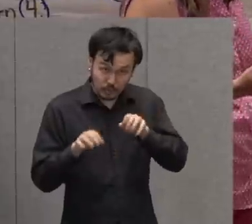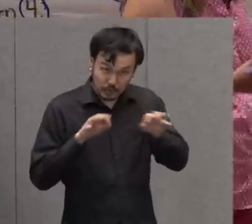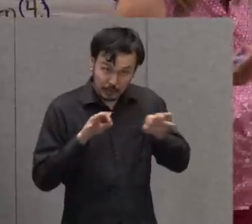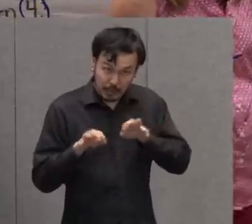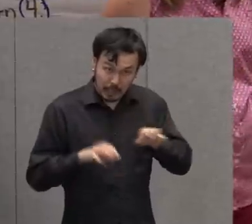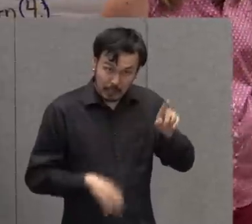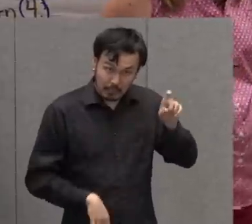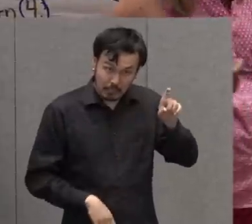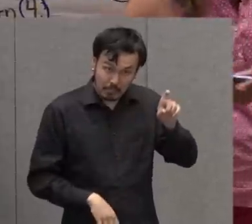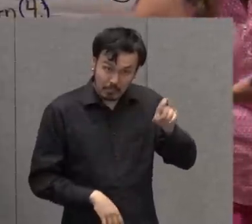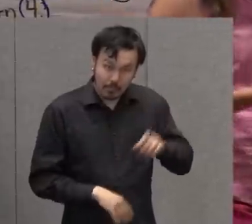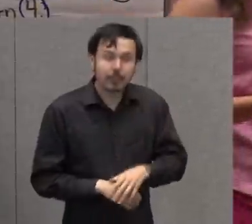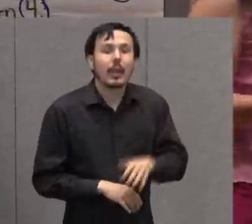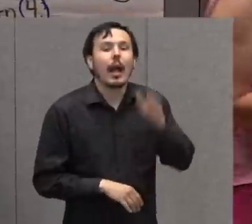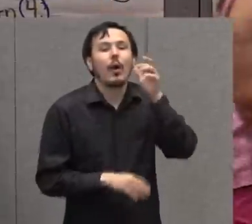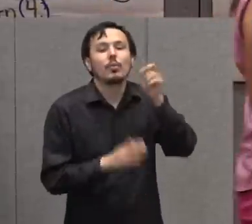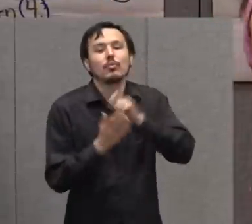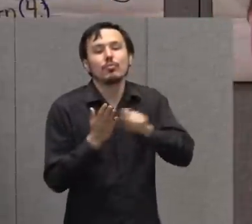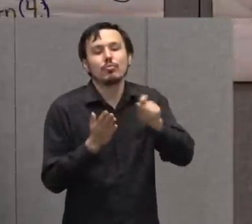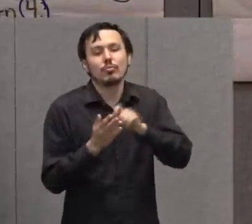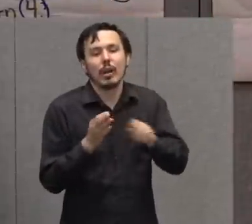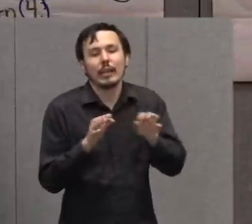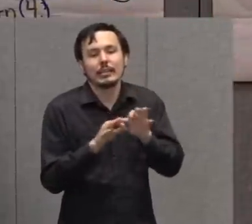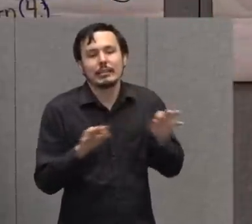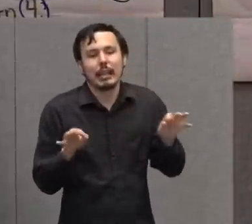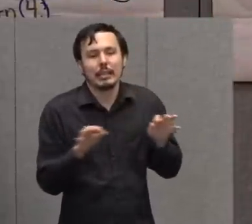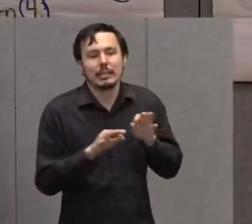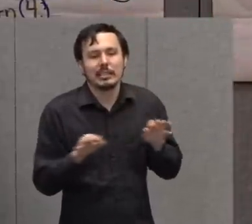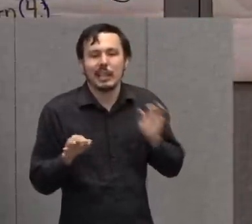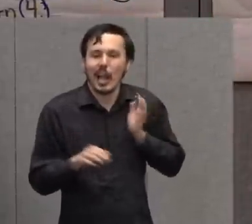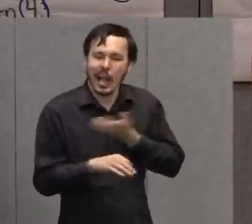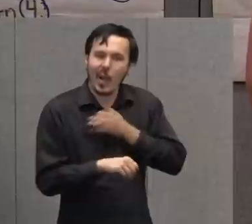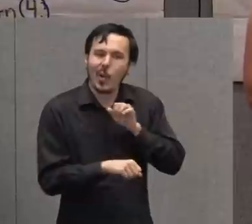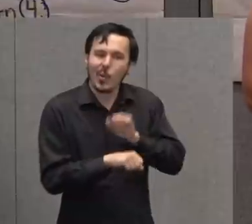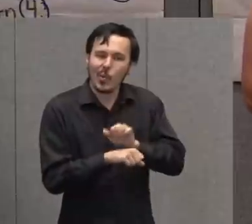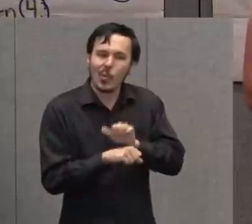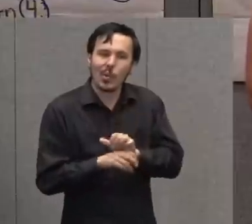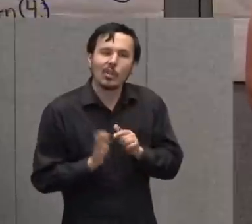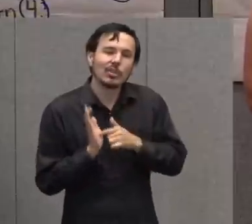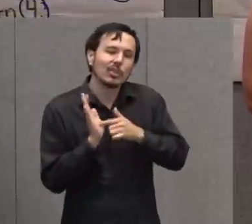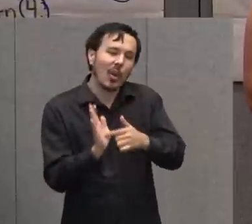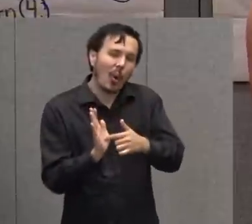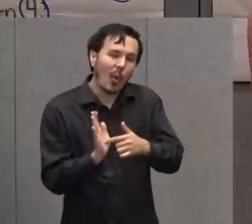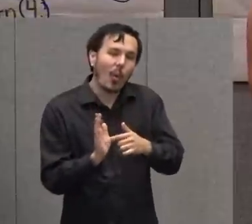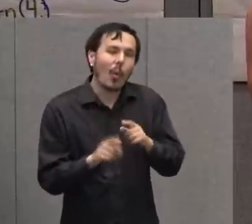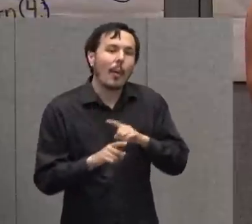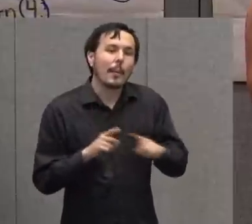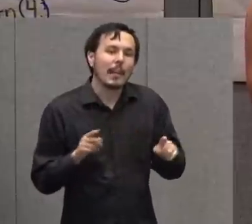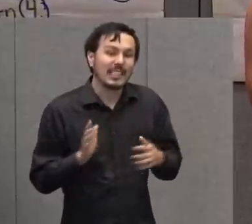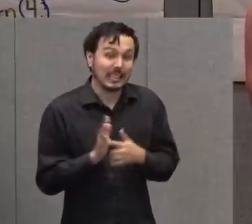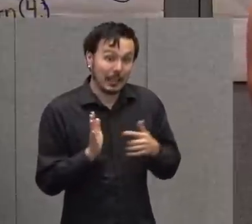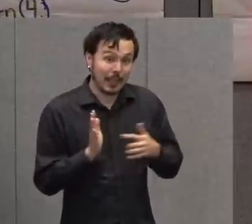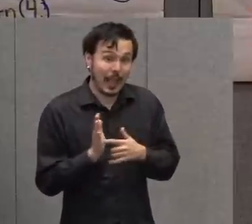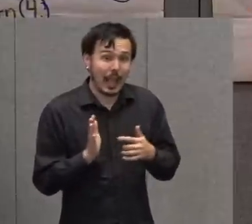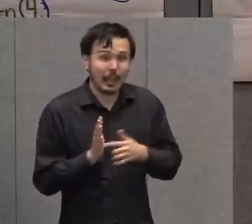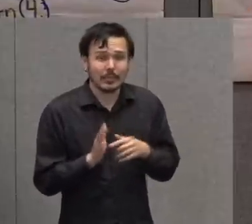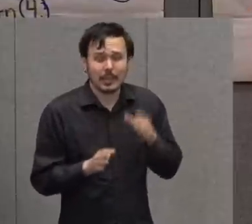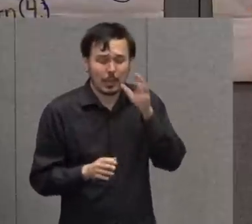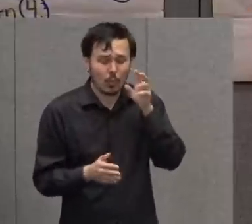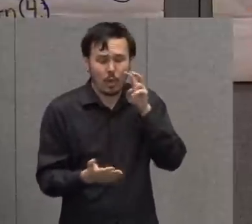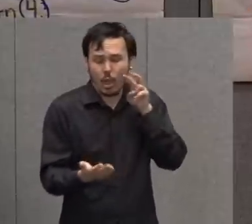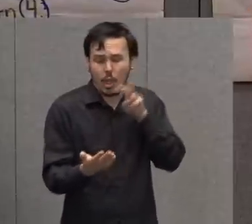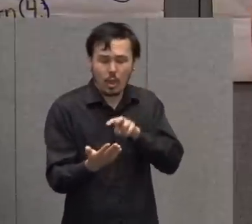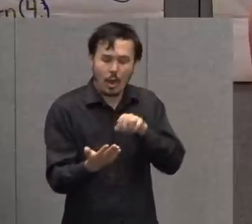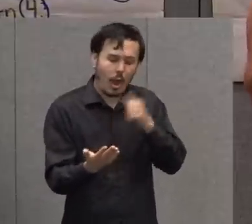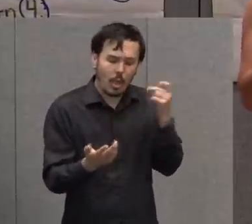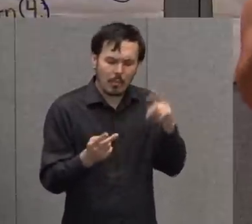I'm gonna write it in a sentence. Our work here kind of shows it, but then sometimes it's just random numbers. And the random numbers, sometimes